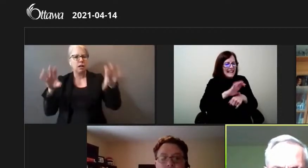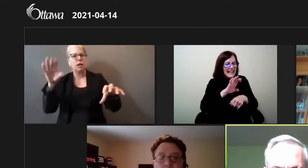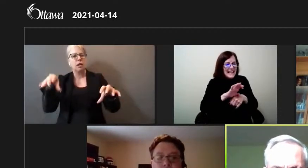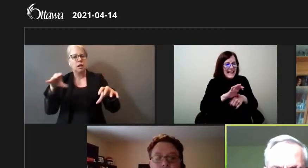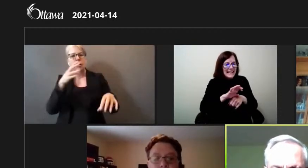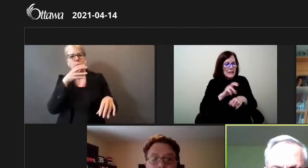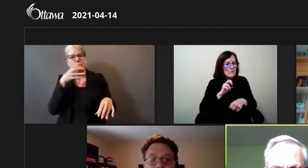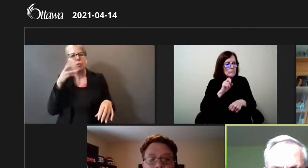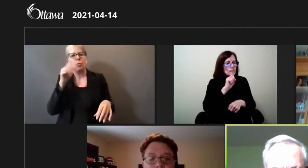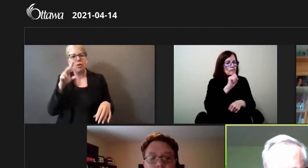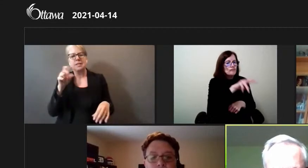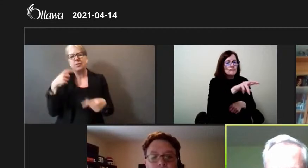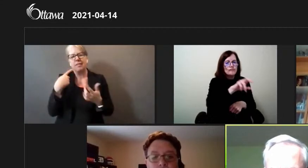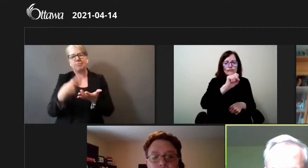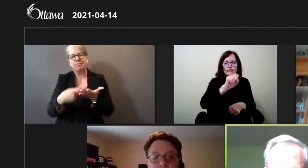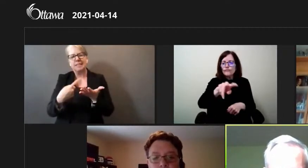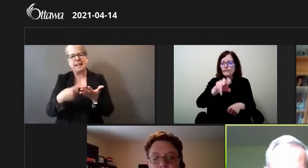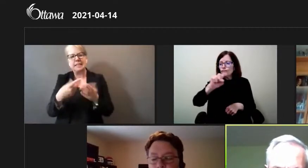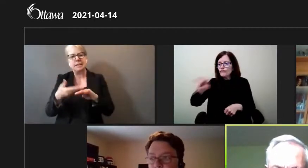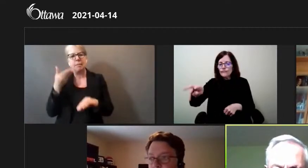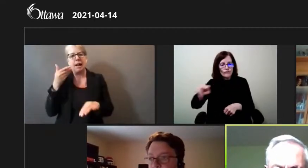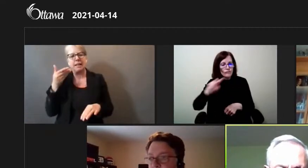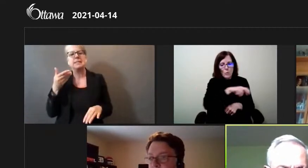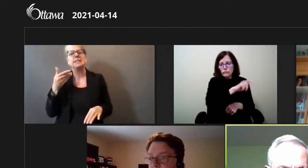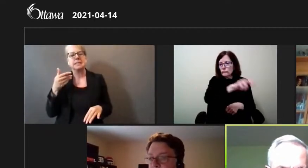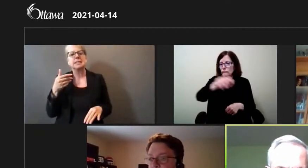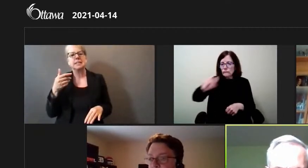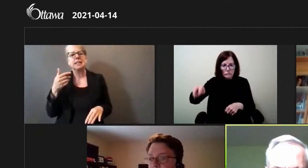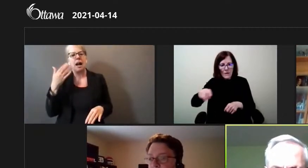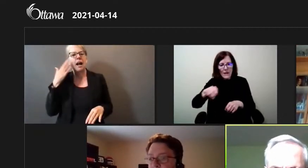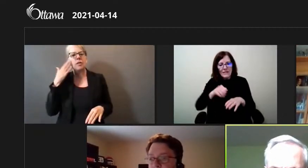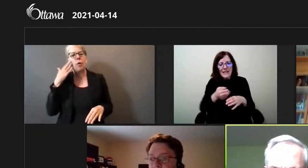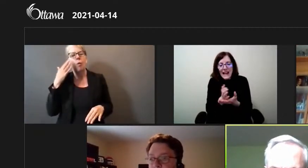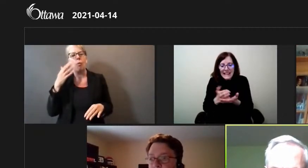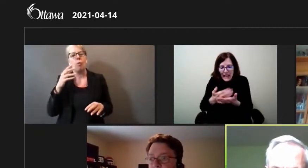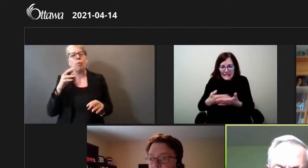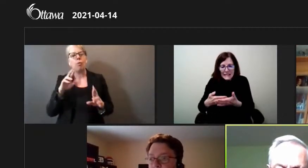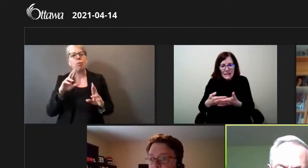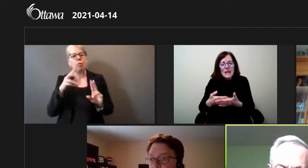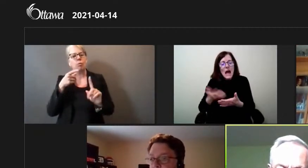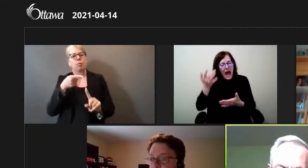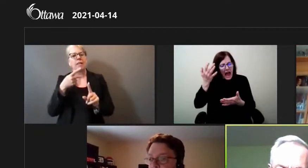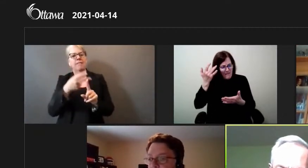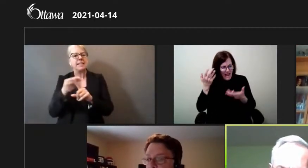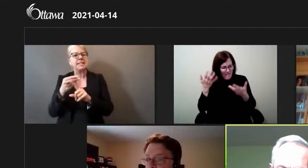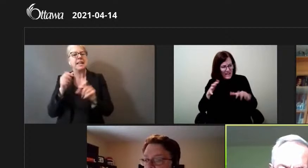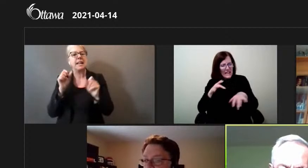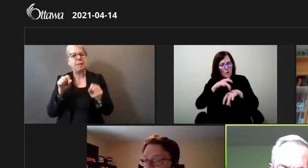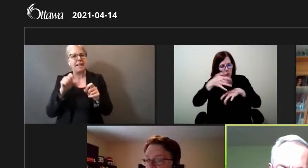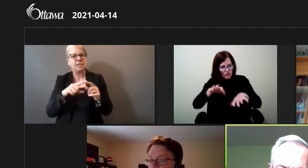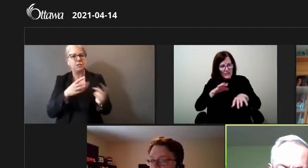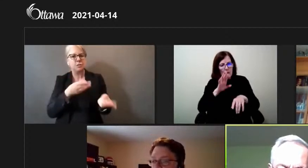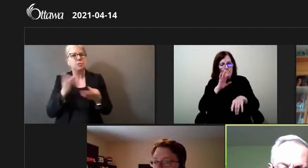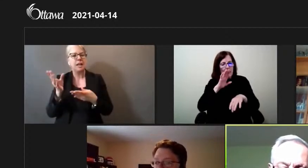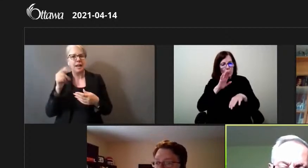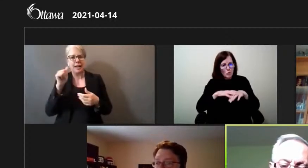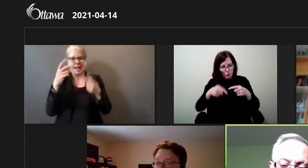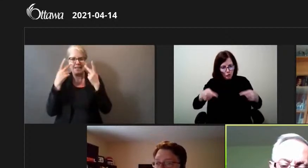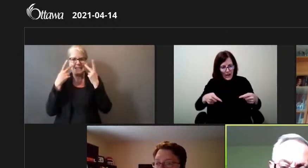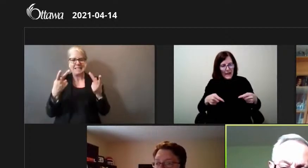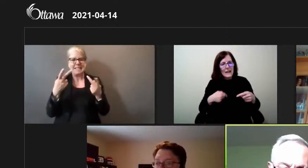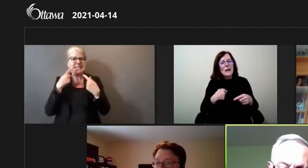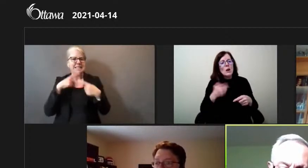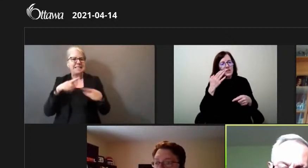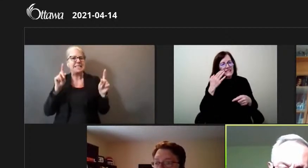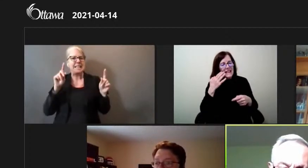in the past. Is there, and I know it's all about the vaccine and the availability, but and we see the success